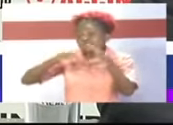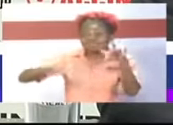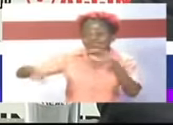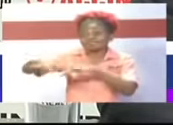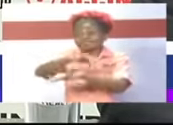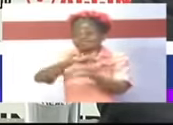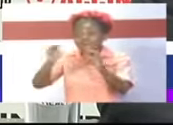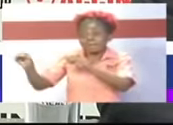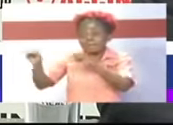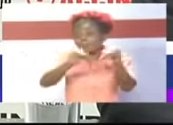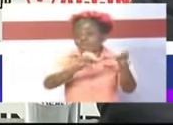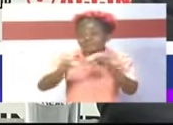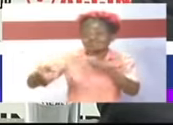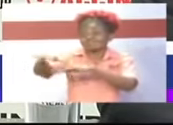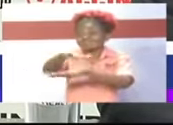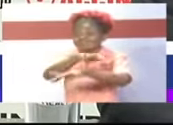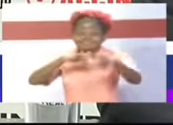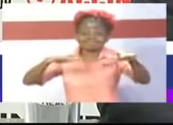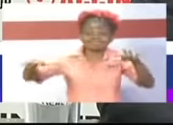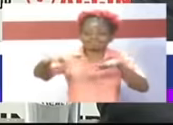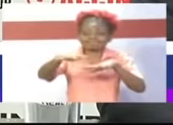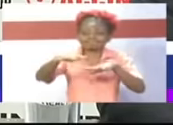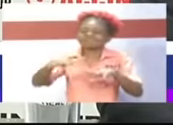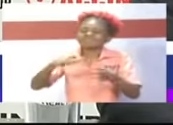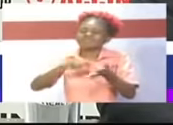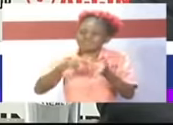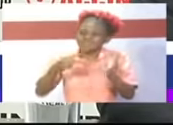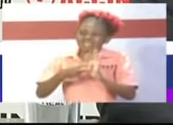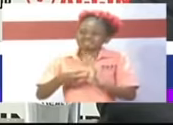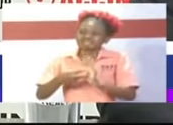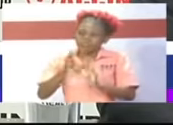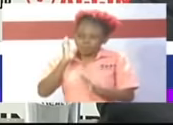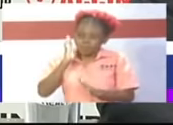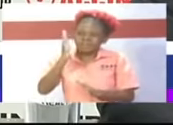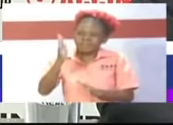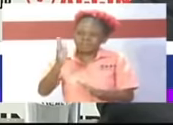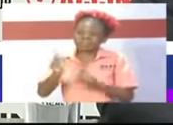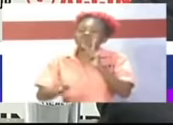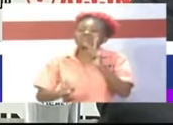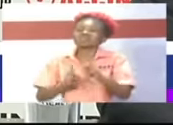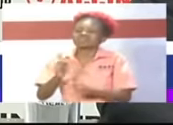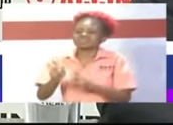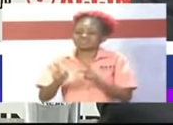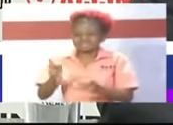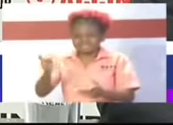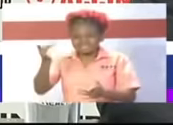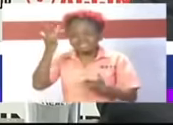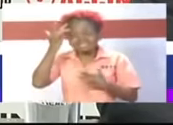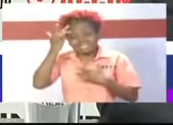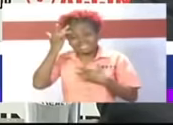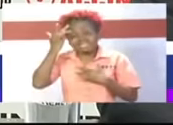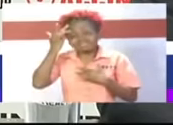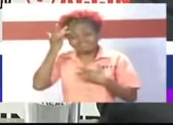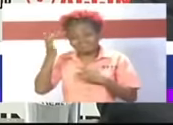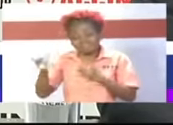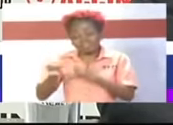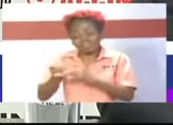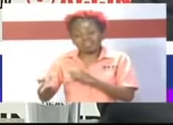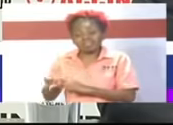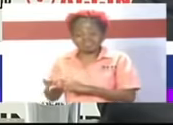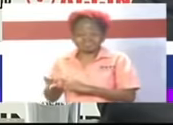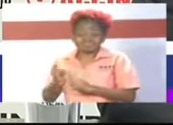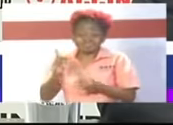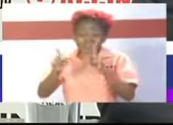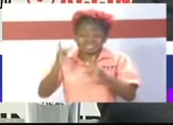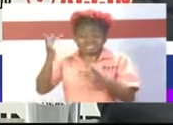the risk of infected people coming into contact with uninfected individuals. And whether